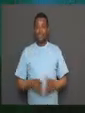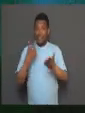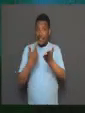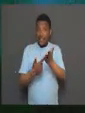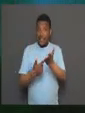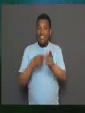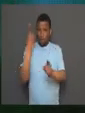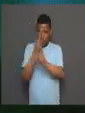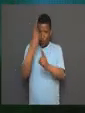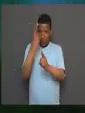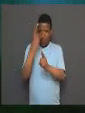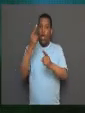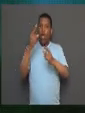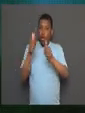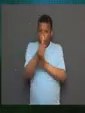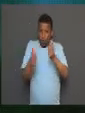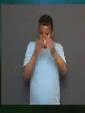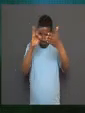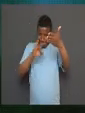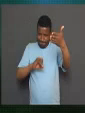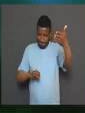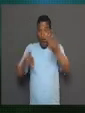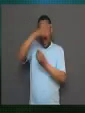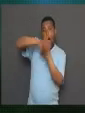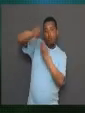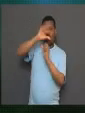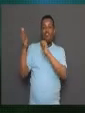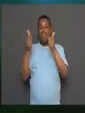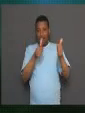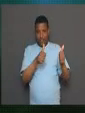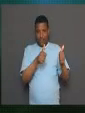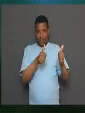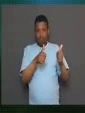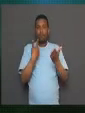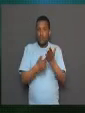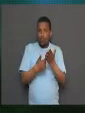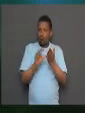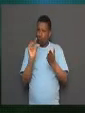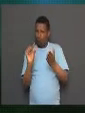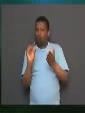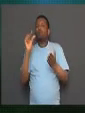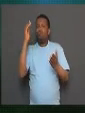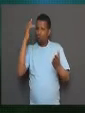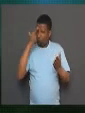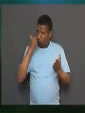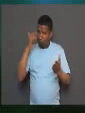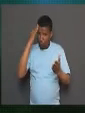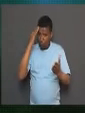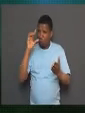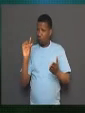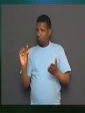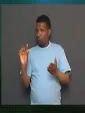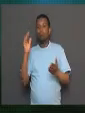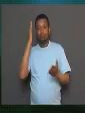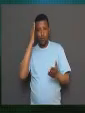Here is the correct order of the atmosphere's gases from the most common to the least